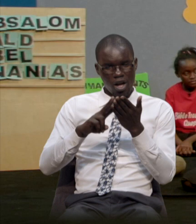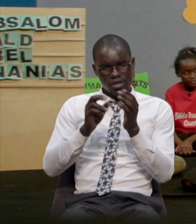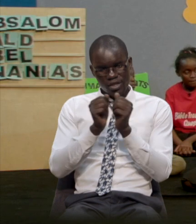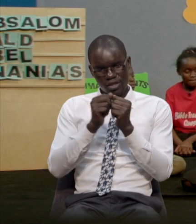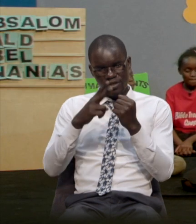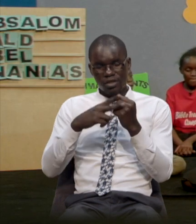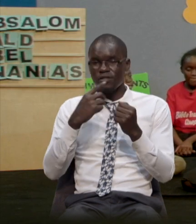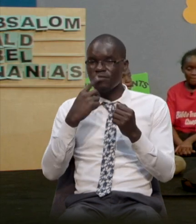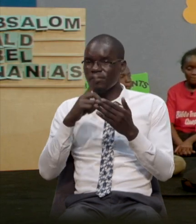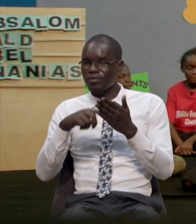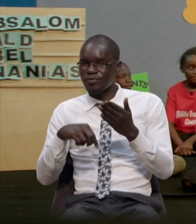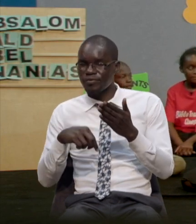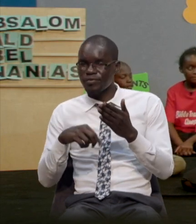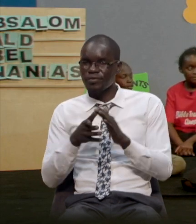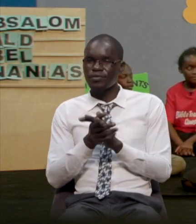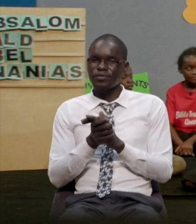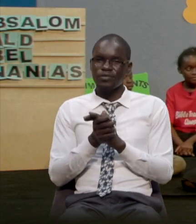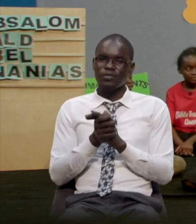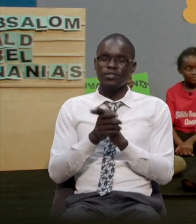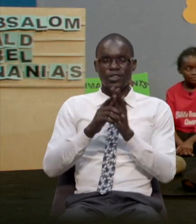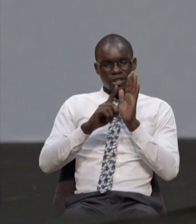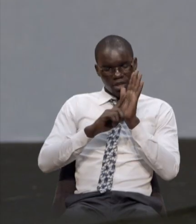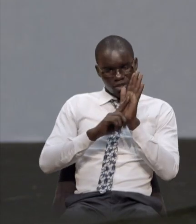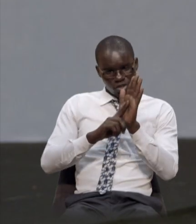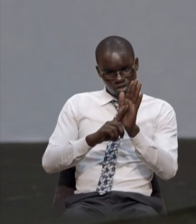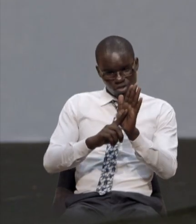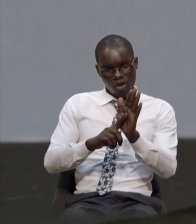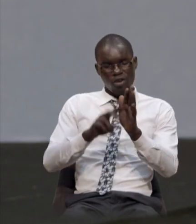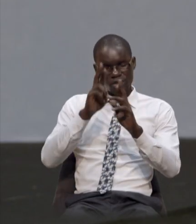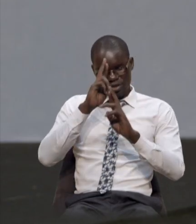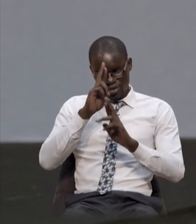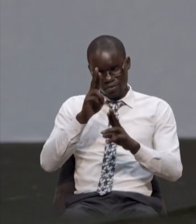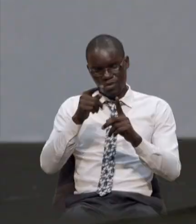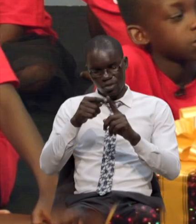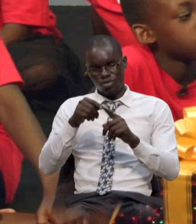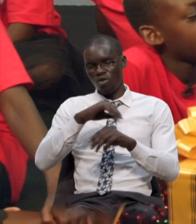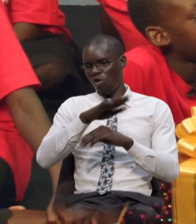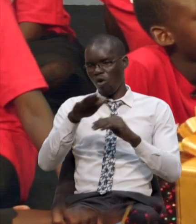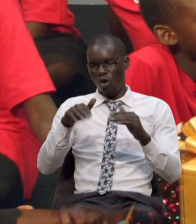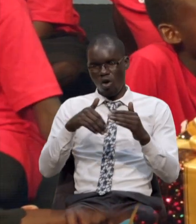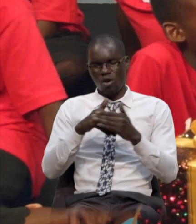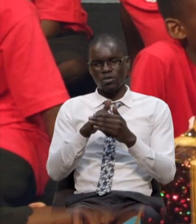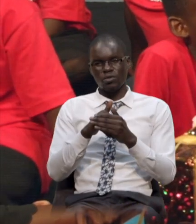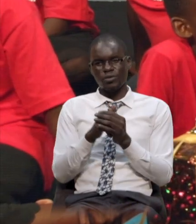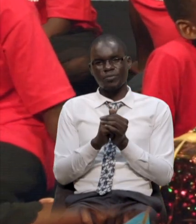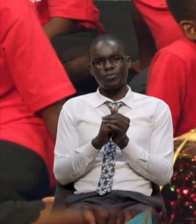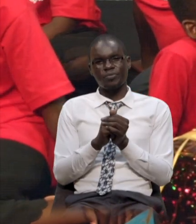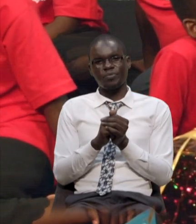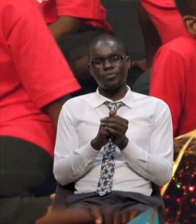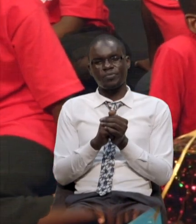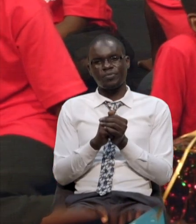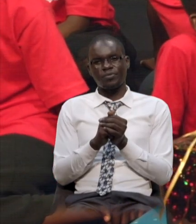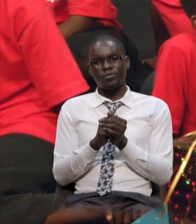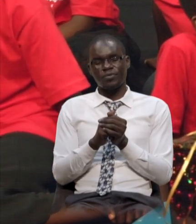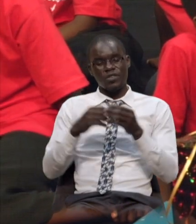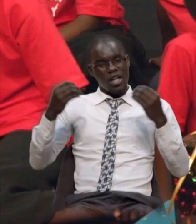1 Peter 2:17. What does it say? You say after me, show respect to everyone. Show respect to